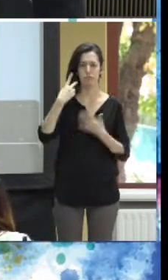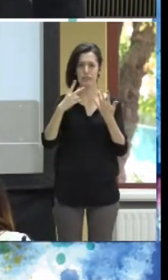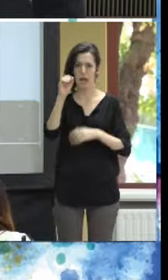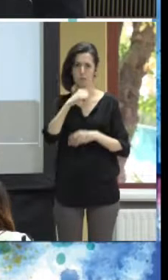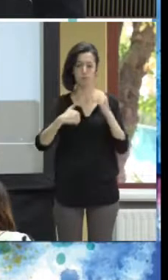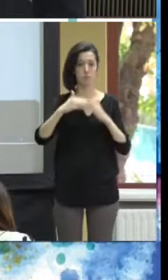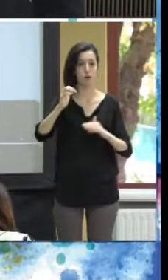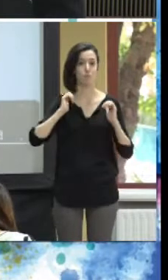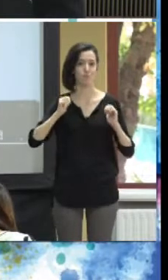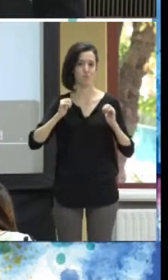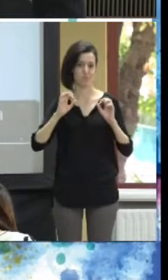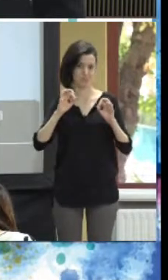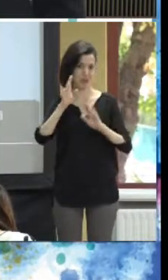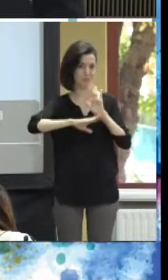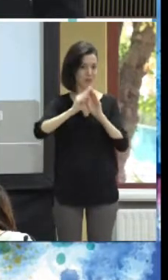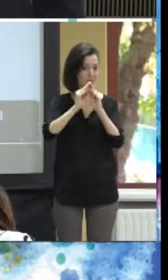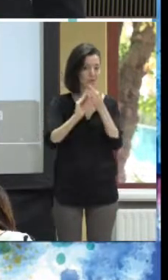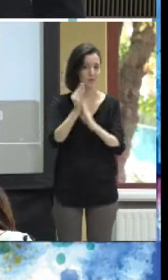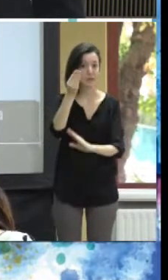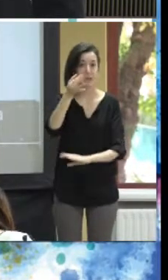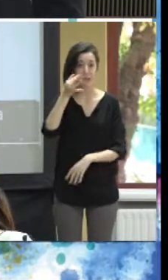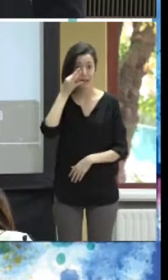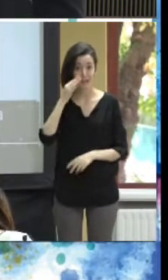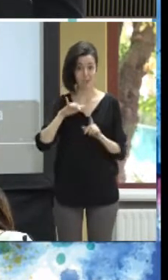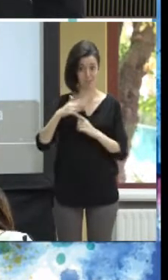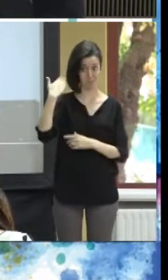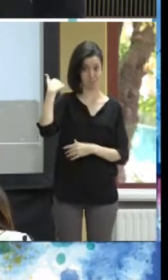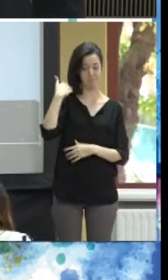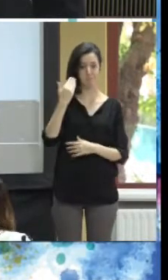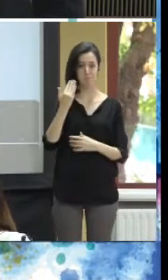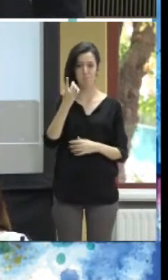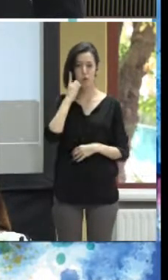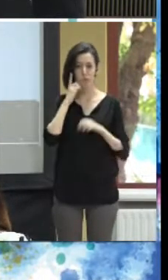years ago to develop this type of apps when practically